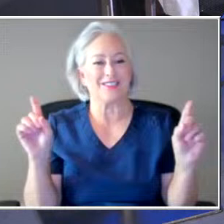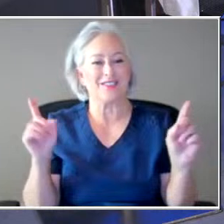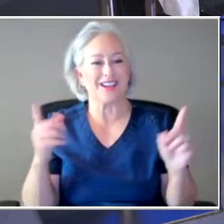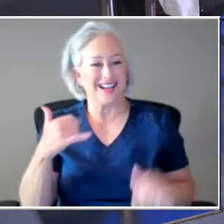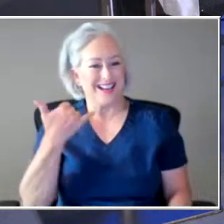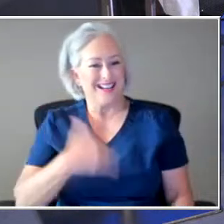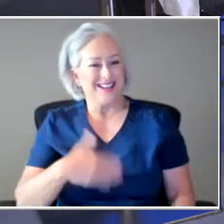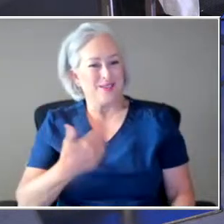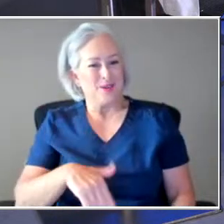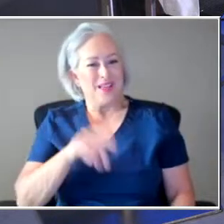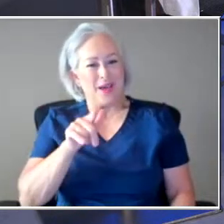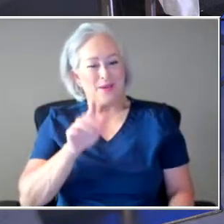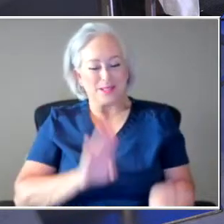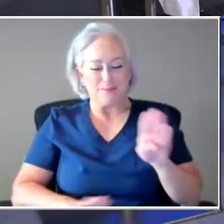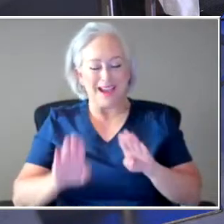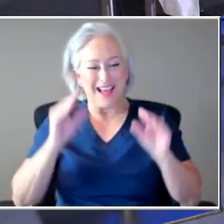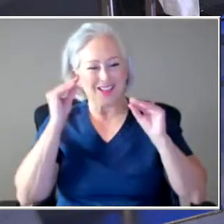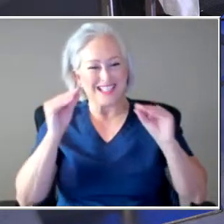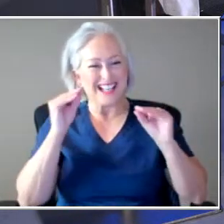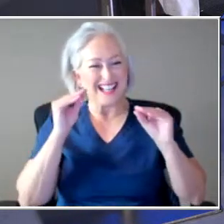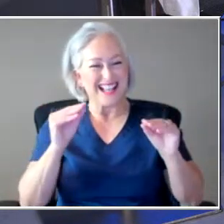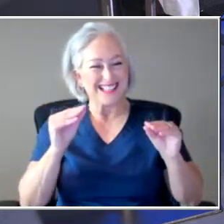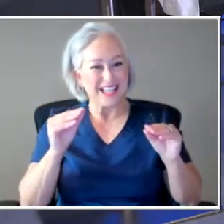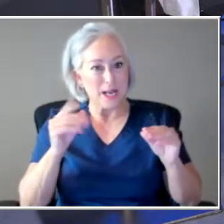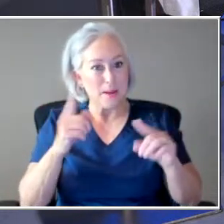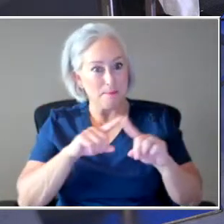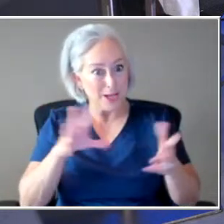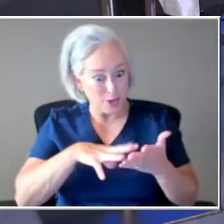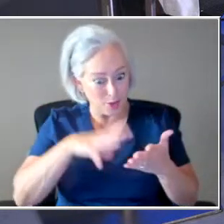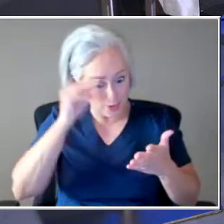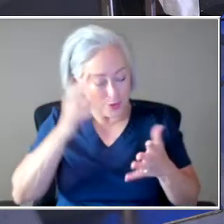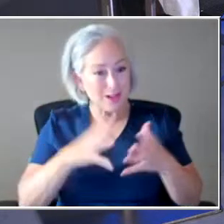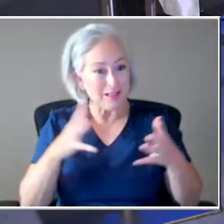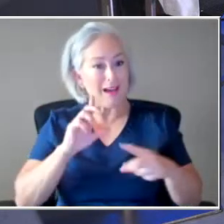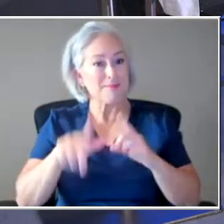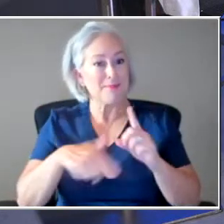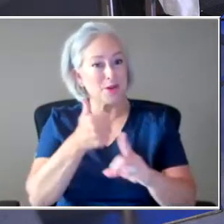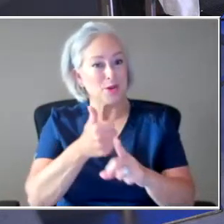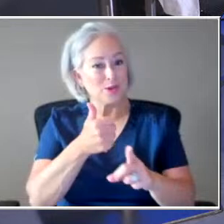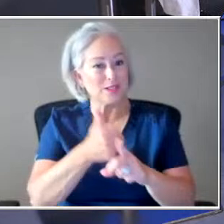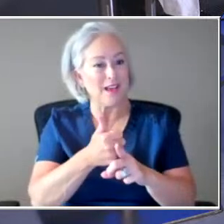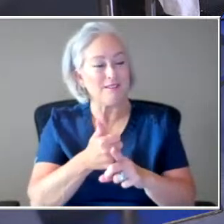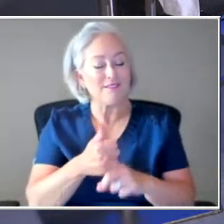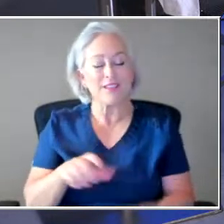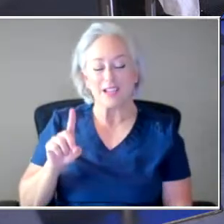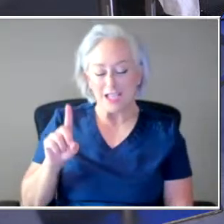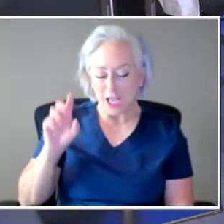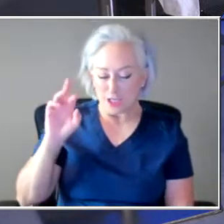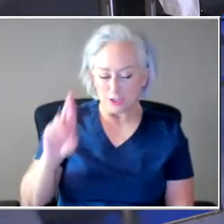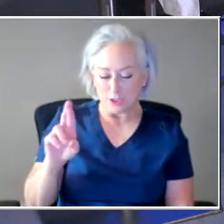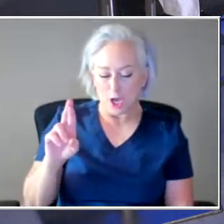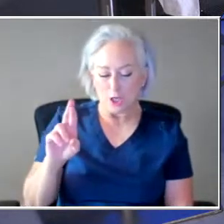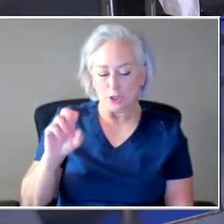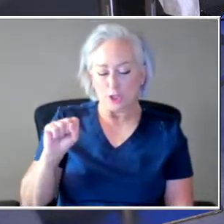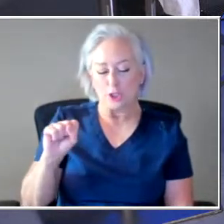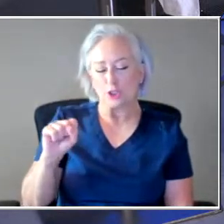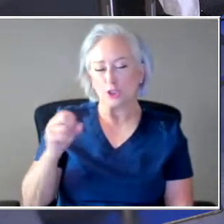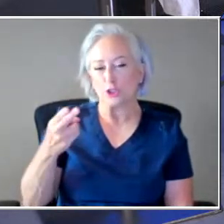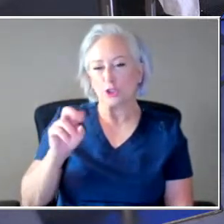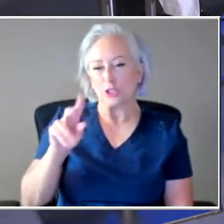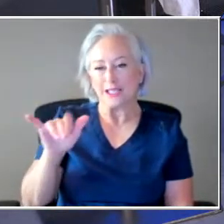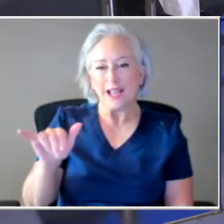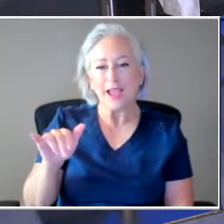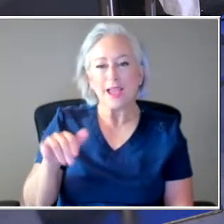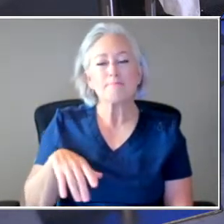not prepared for, but learned a lot about your cells and what was going on. Dr. Junet, when you treat multiple myeloma and then you put it